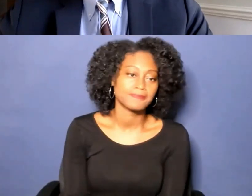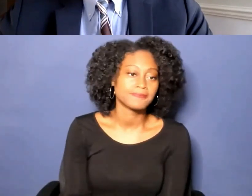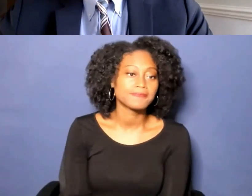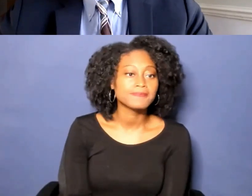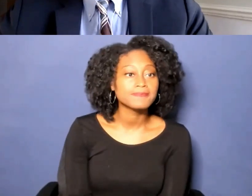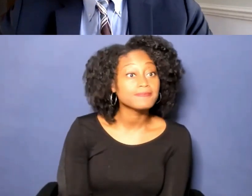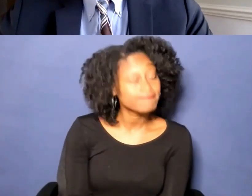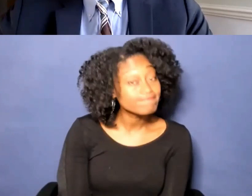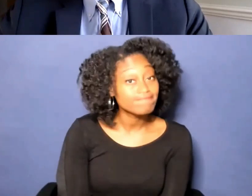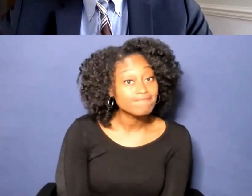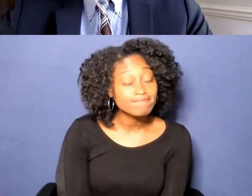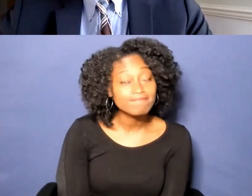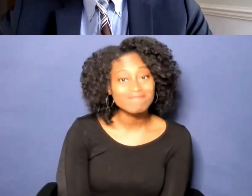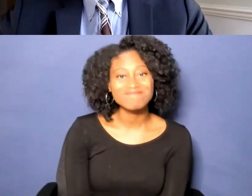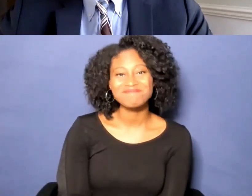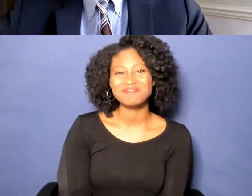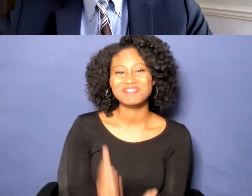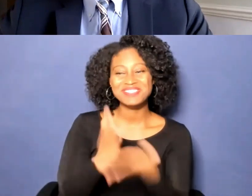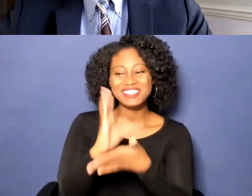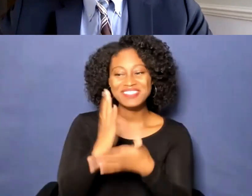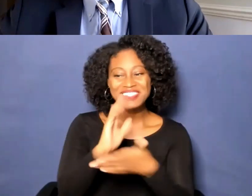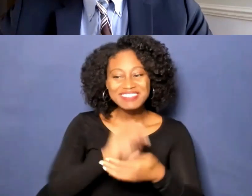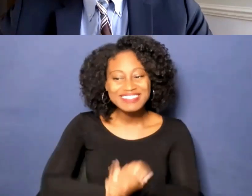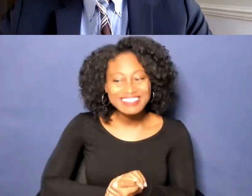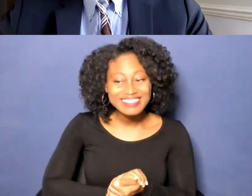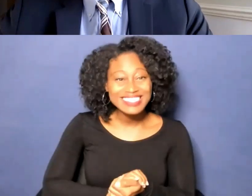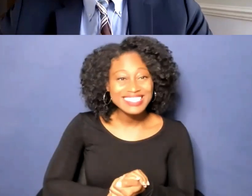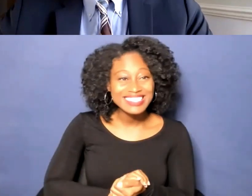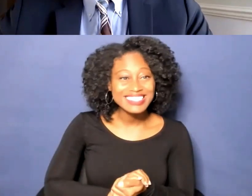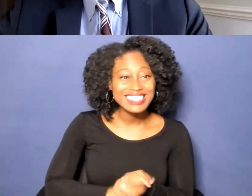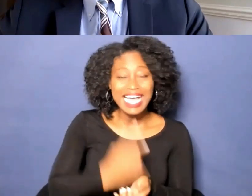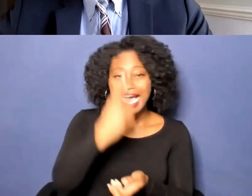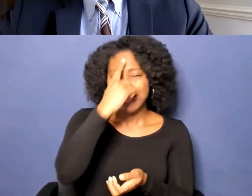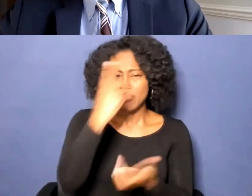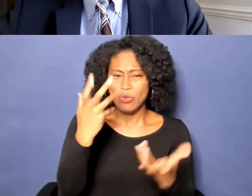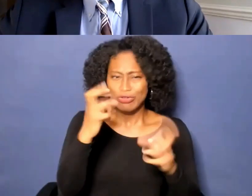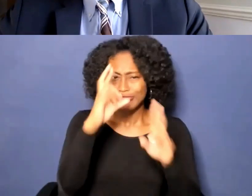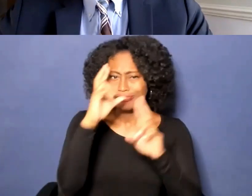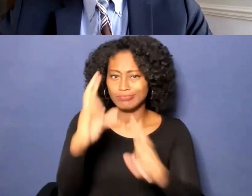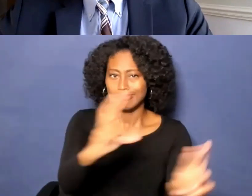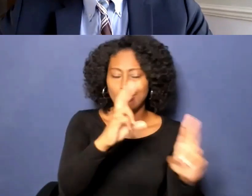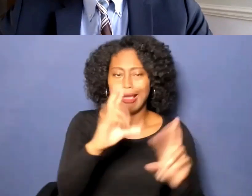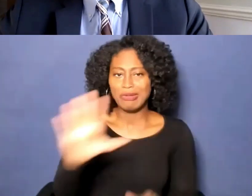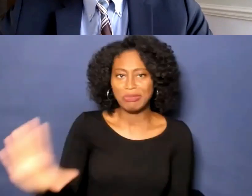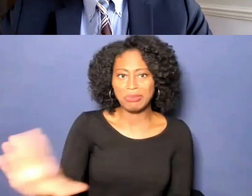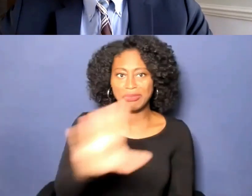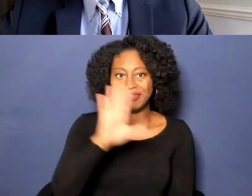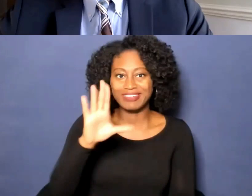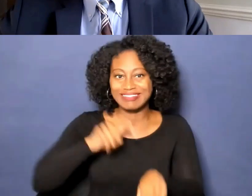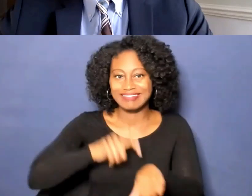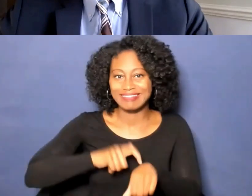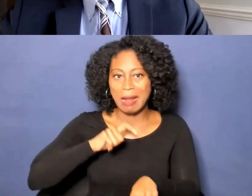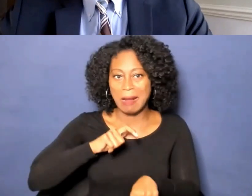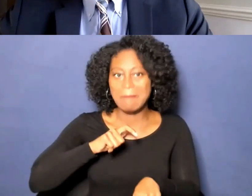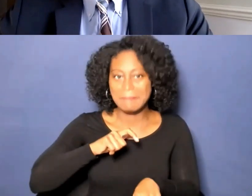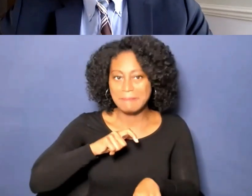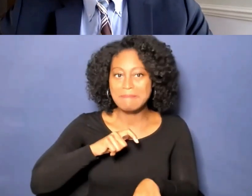All right, well, I think we want to be respectful of your time.